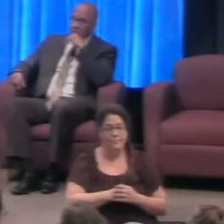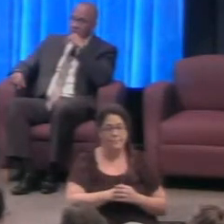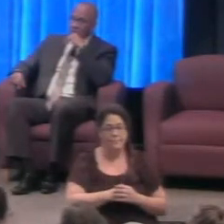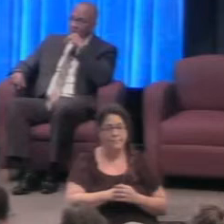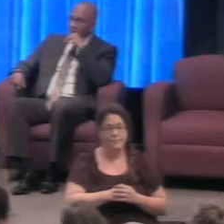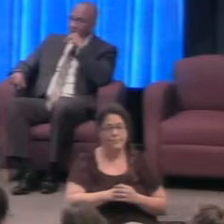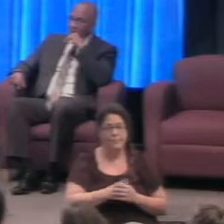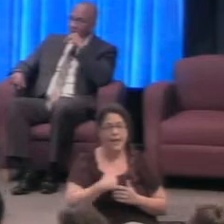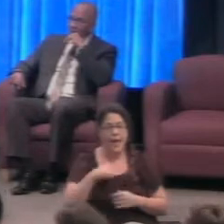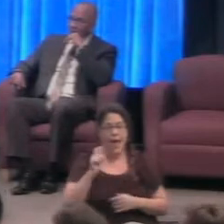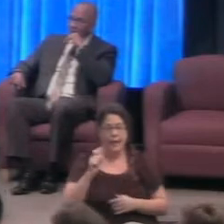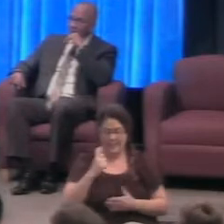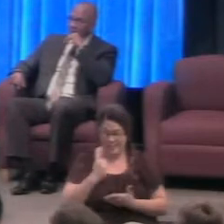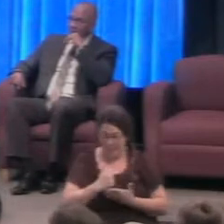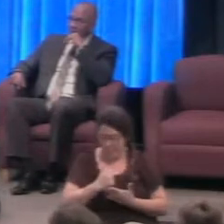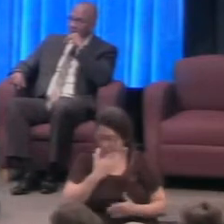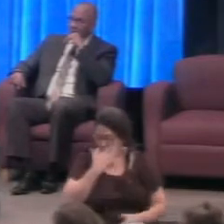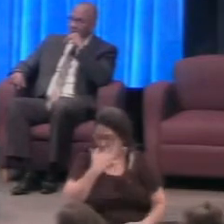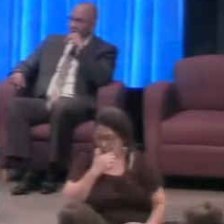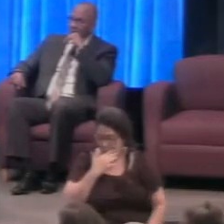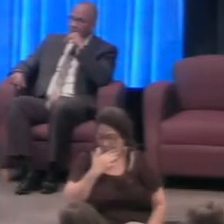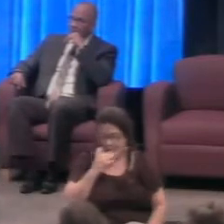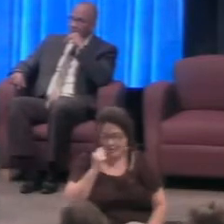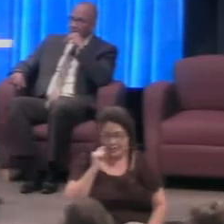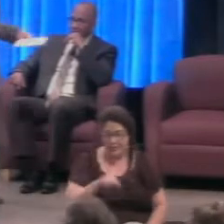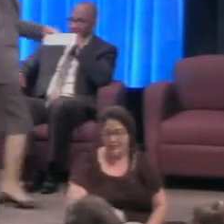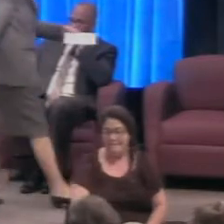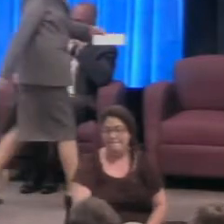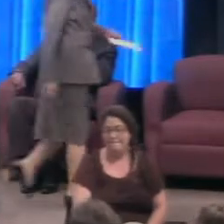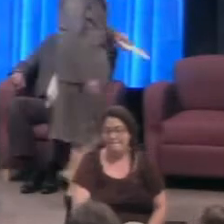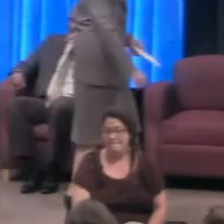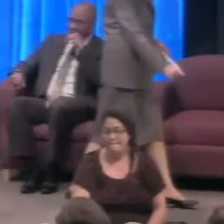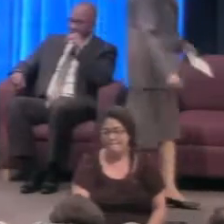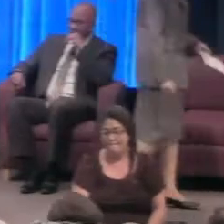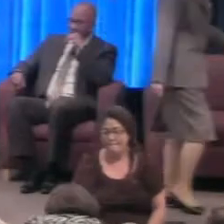I may need some help. Sure. But this is for you.